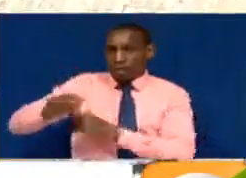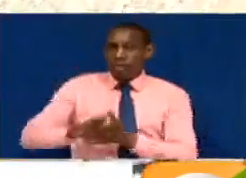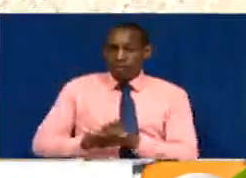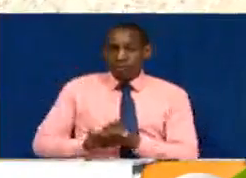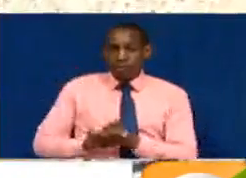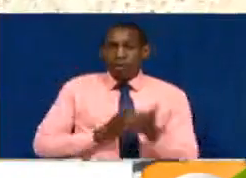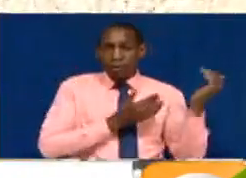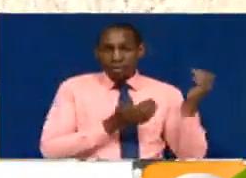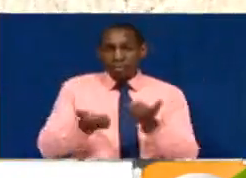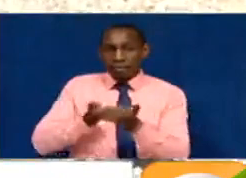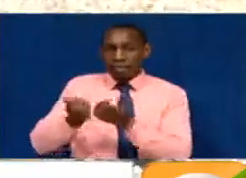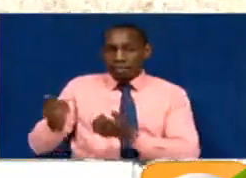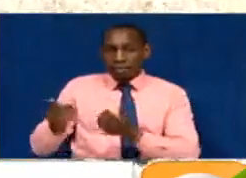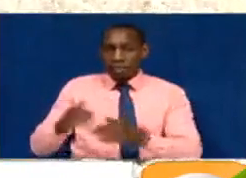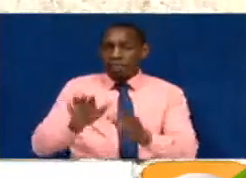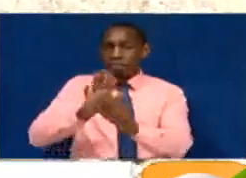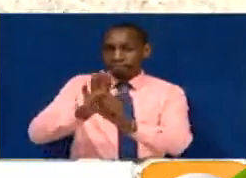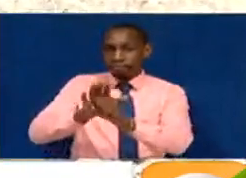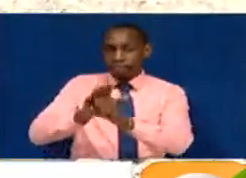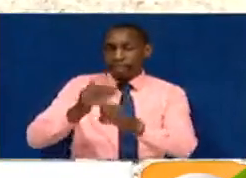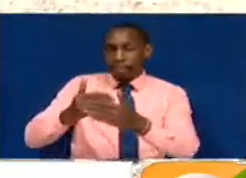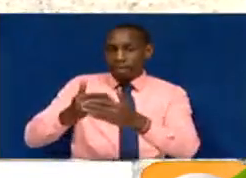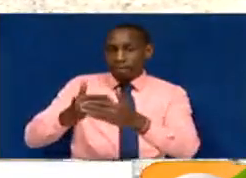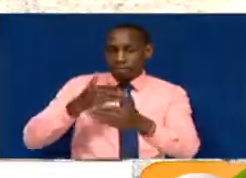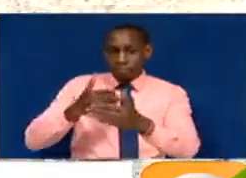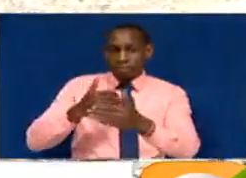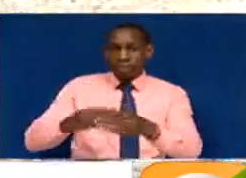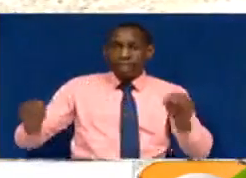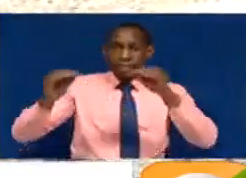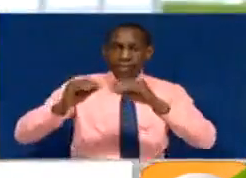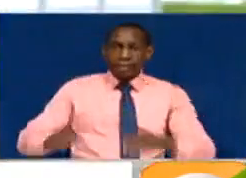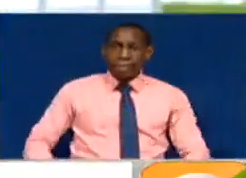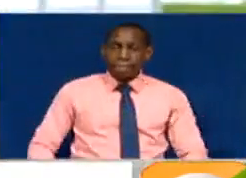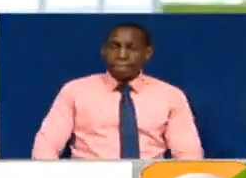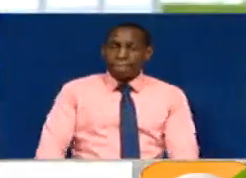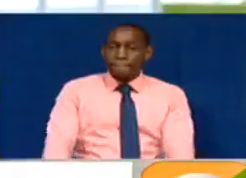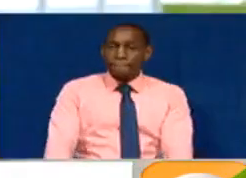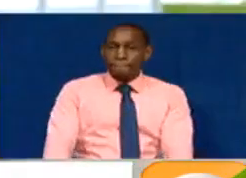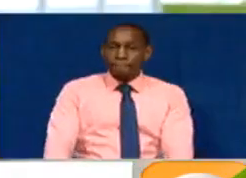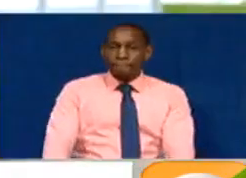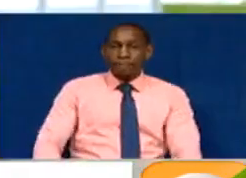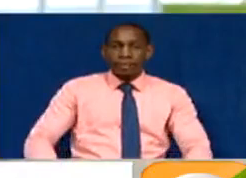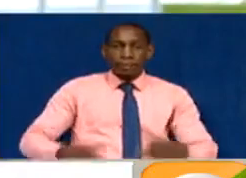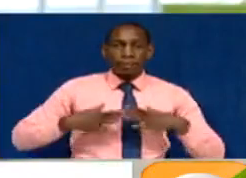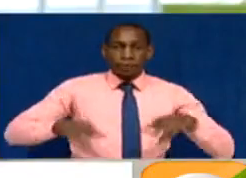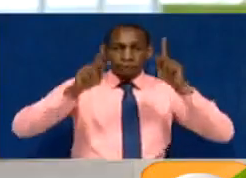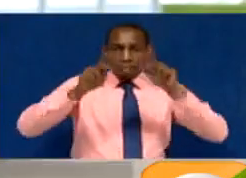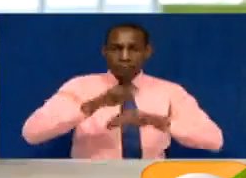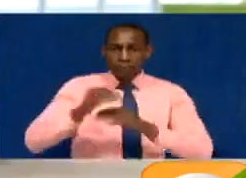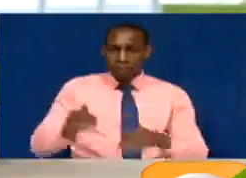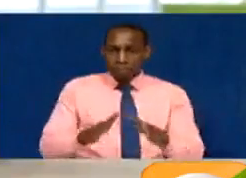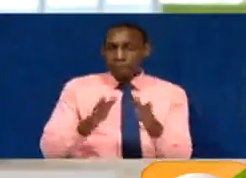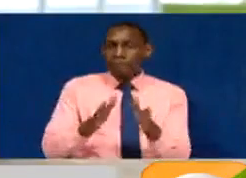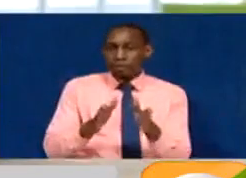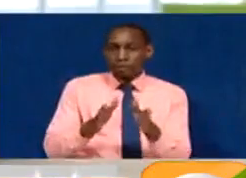forward to increased business opportunities in the run-up to the summit. In Kisumu get an opportunity in the